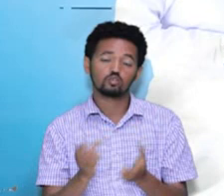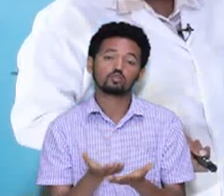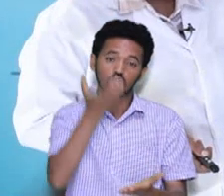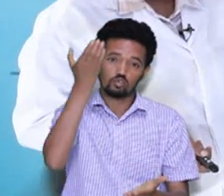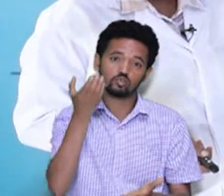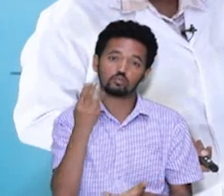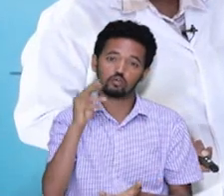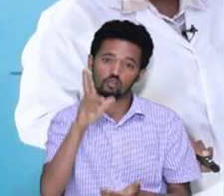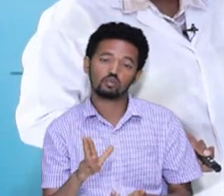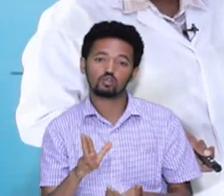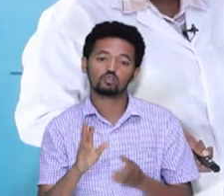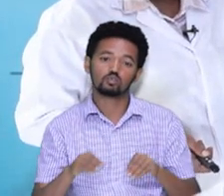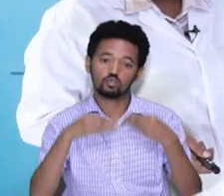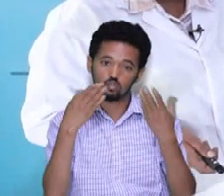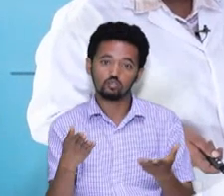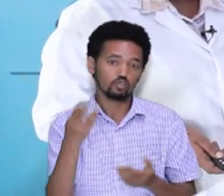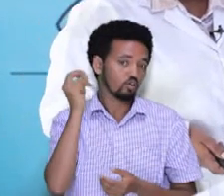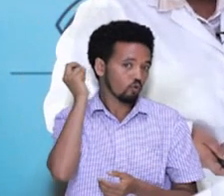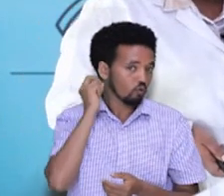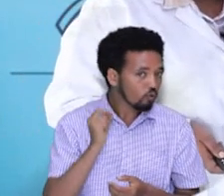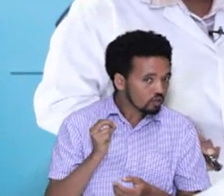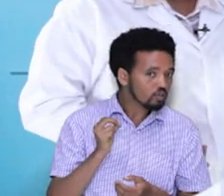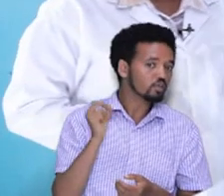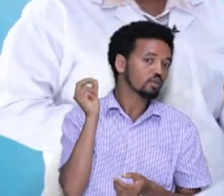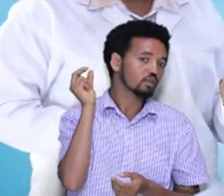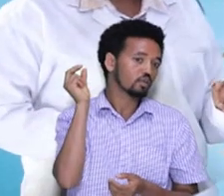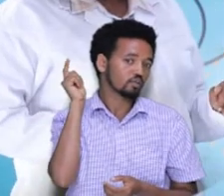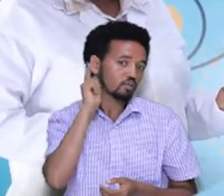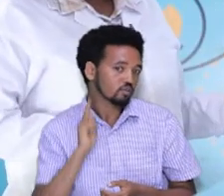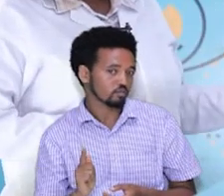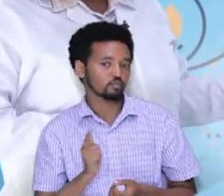minerals such as gold and copper.